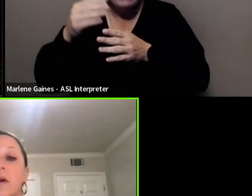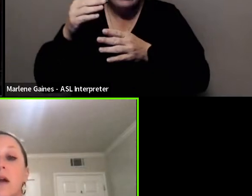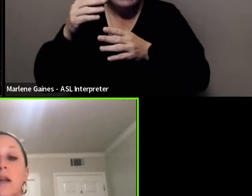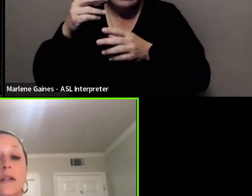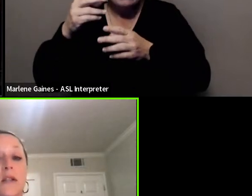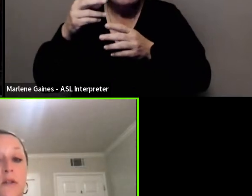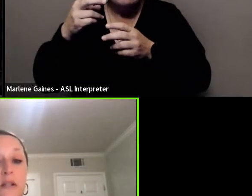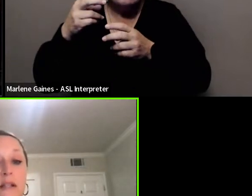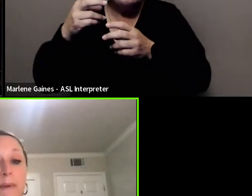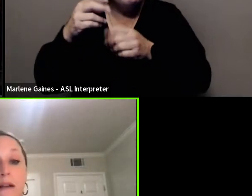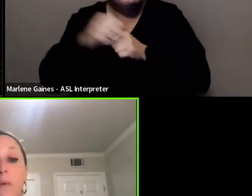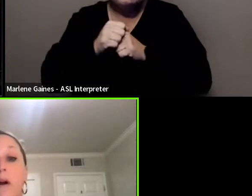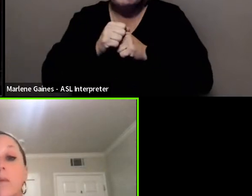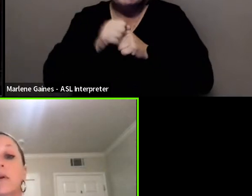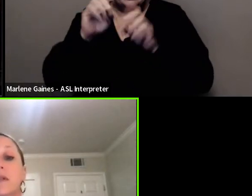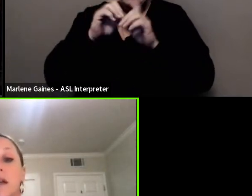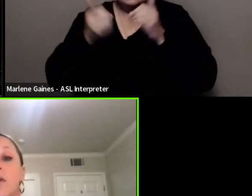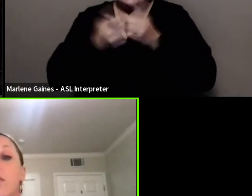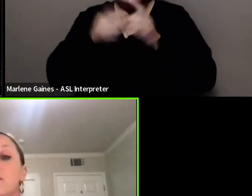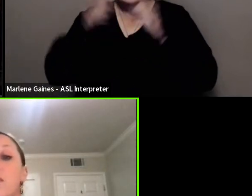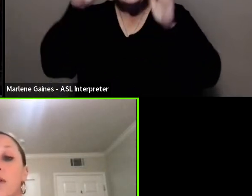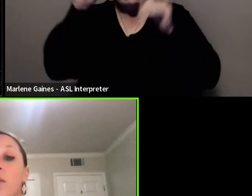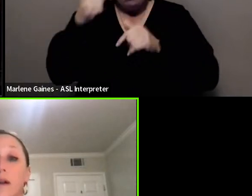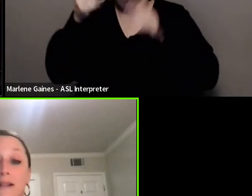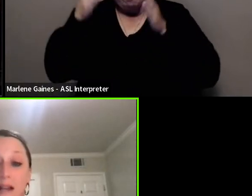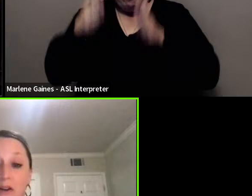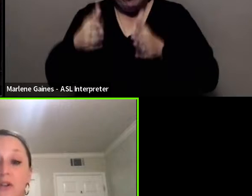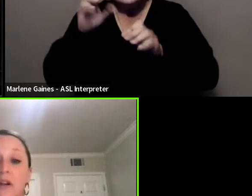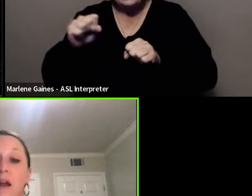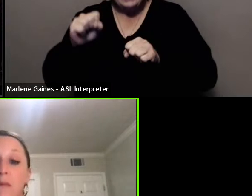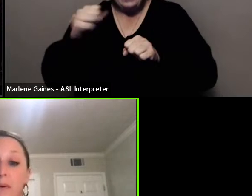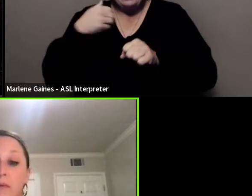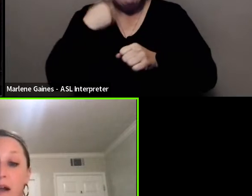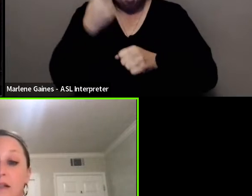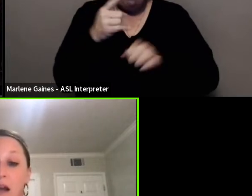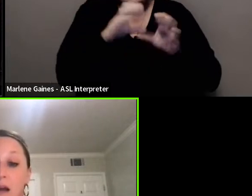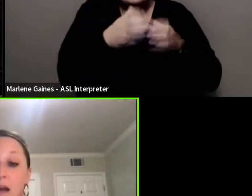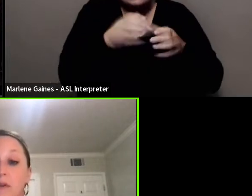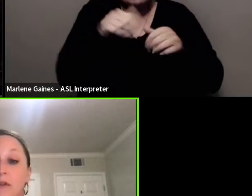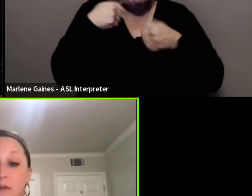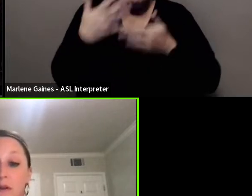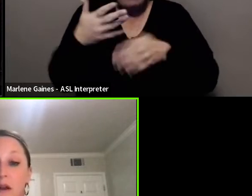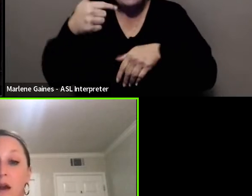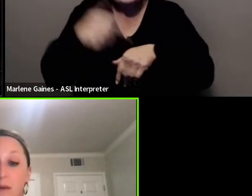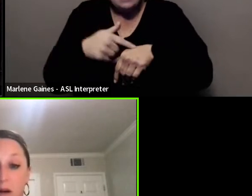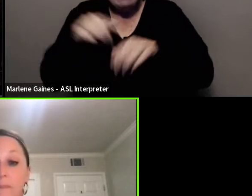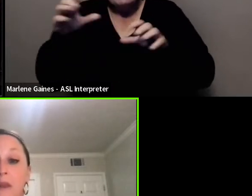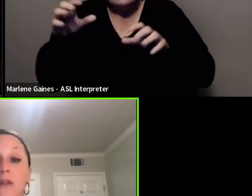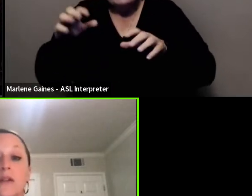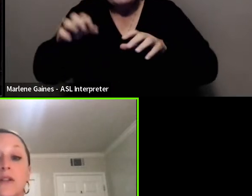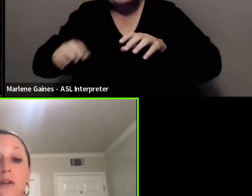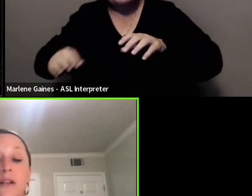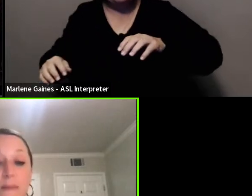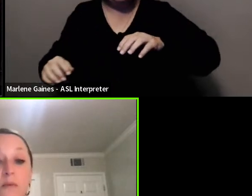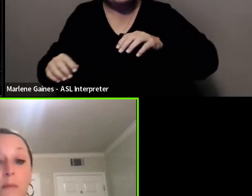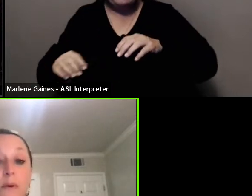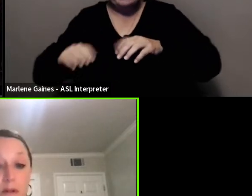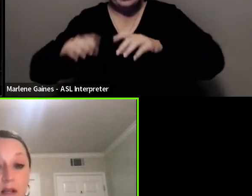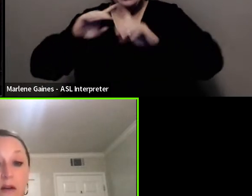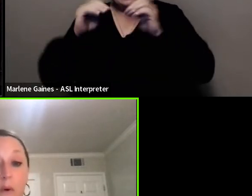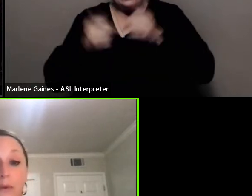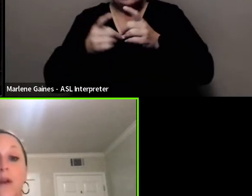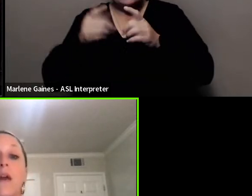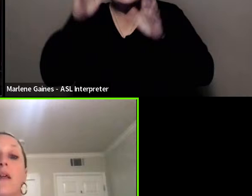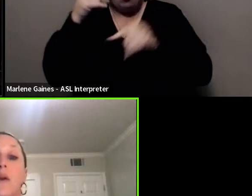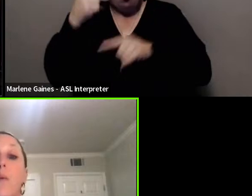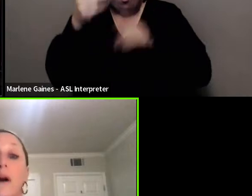every school, the district expects one person can hold more than one section and provide time to do, the district expects one